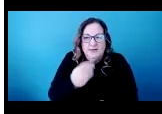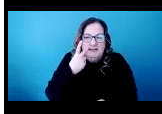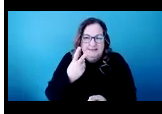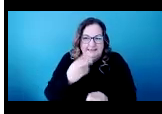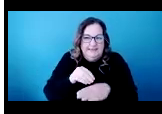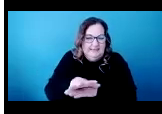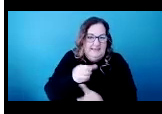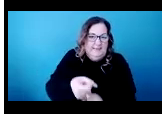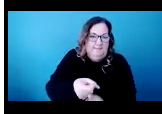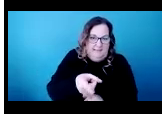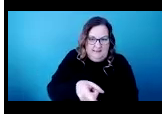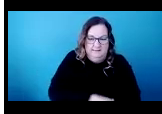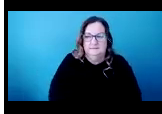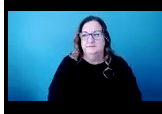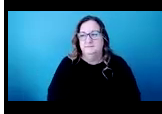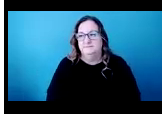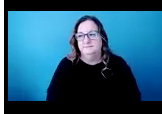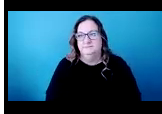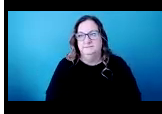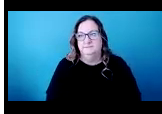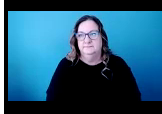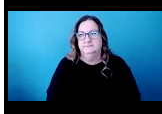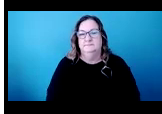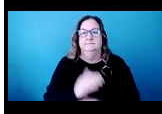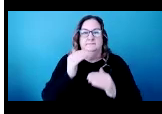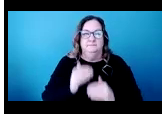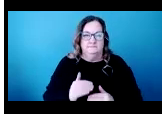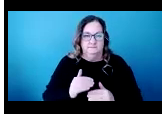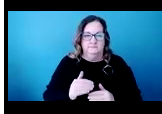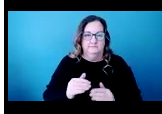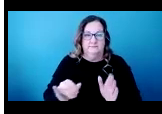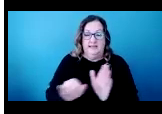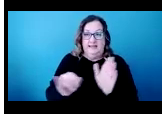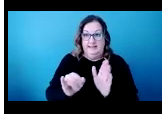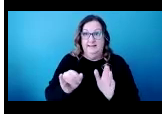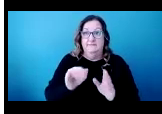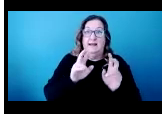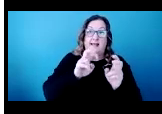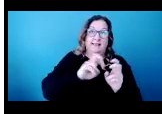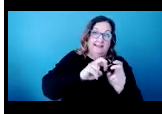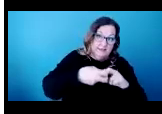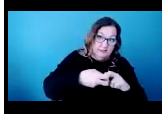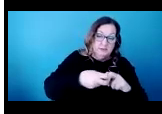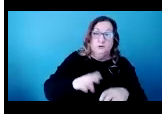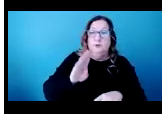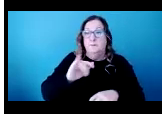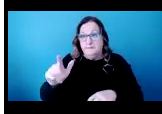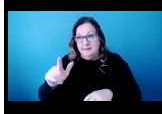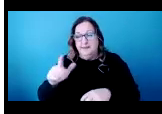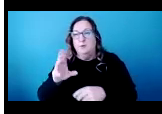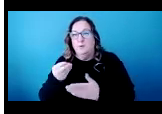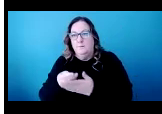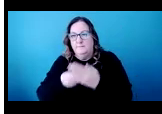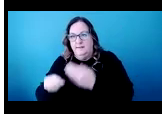That's powerful. And then identify the issue, bill, or budget item of concern. This